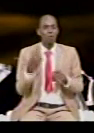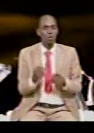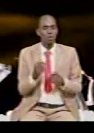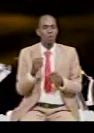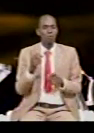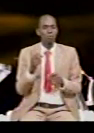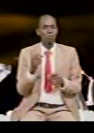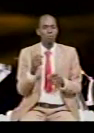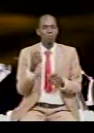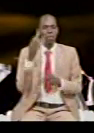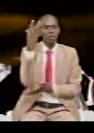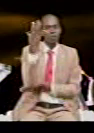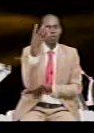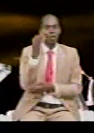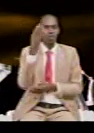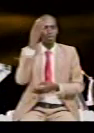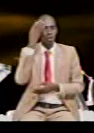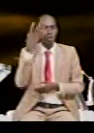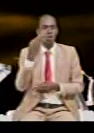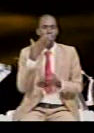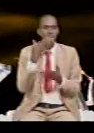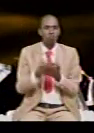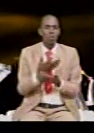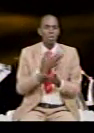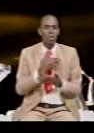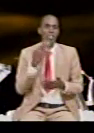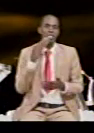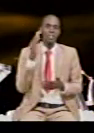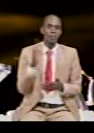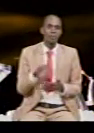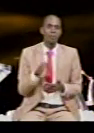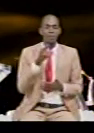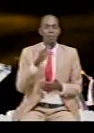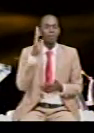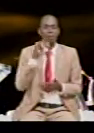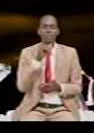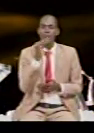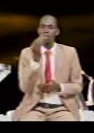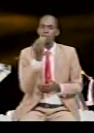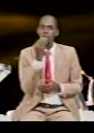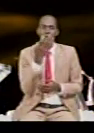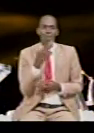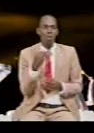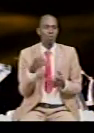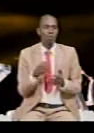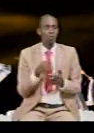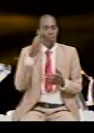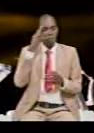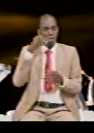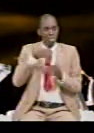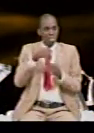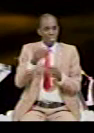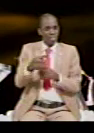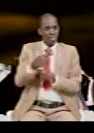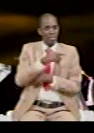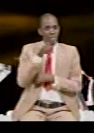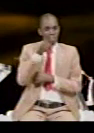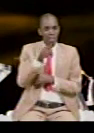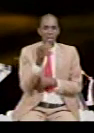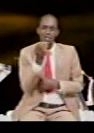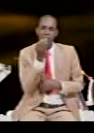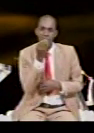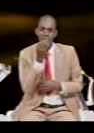of good and evil, thou shalt not eat of it. For in the day that thou eatest